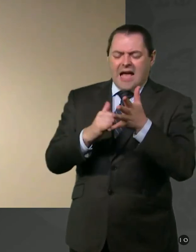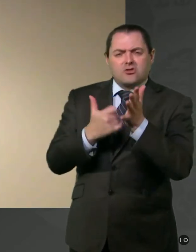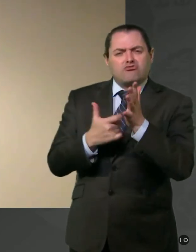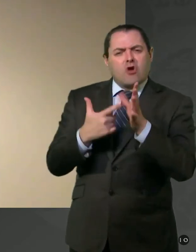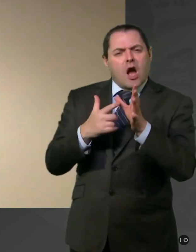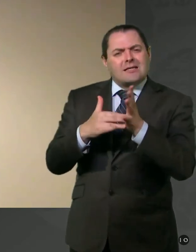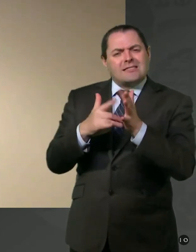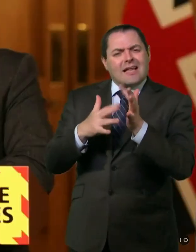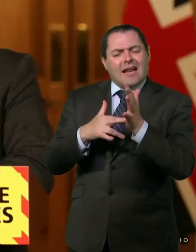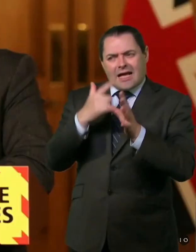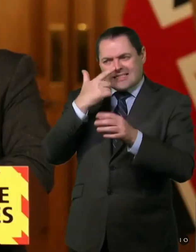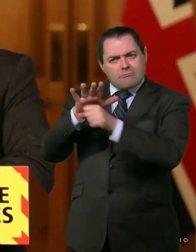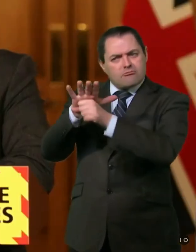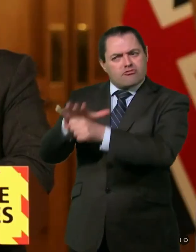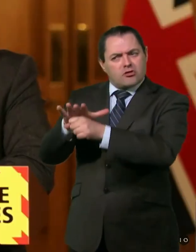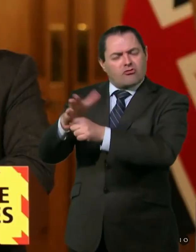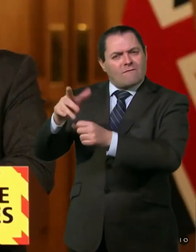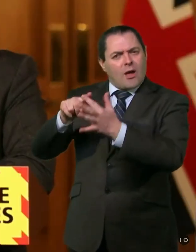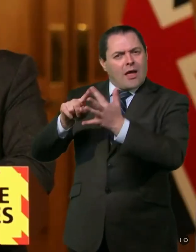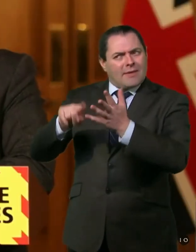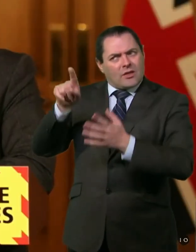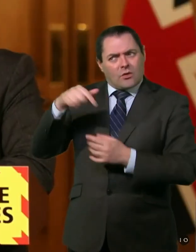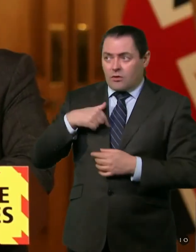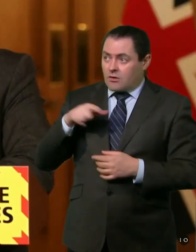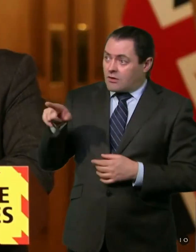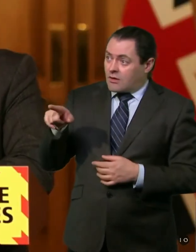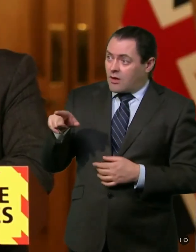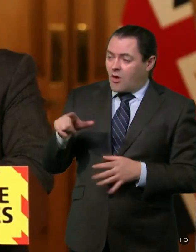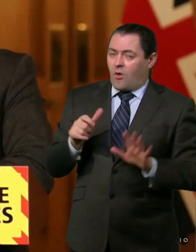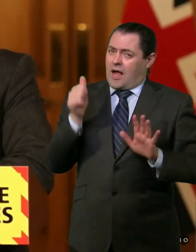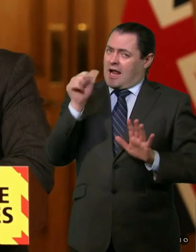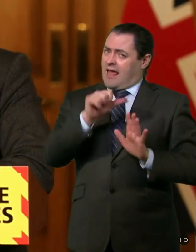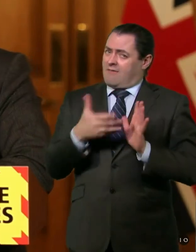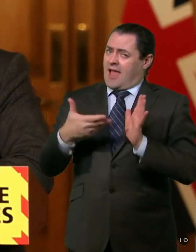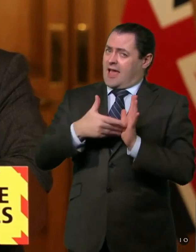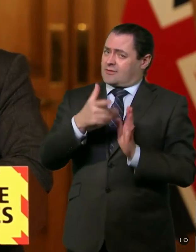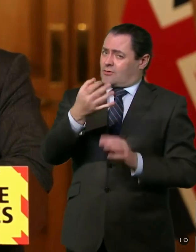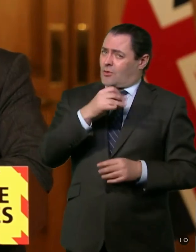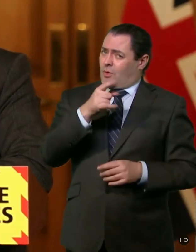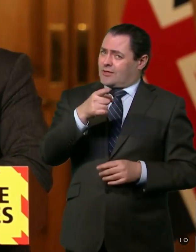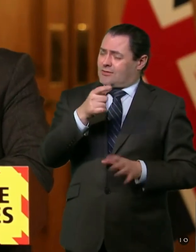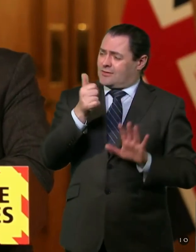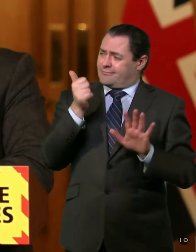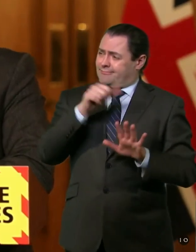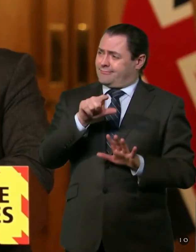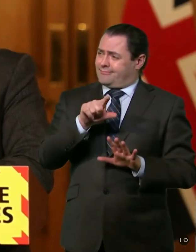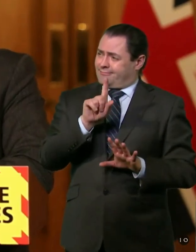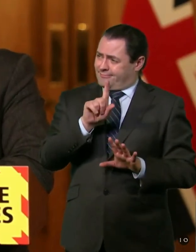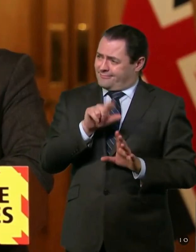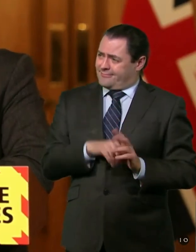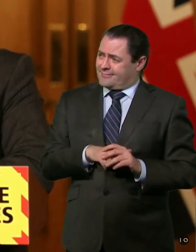I admire the way you got in the supplementary there, Jim. But I will stick firmly to my